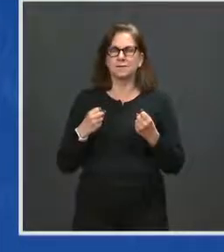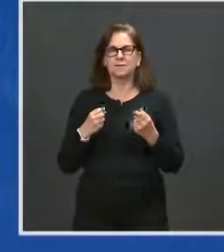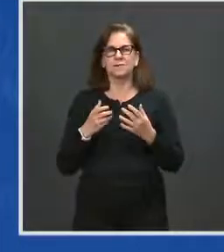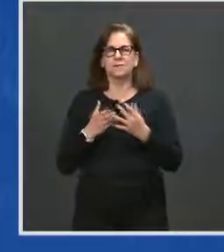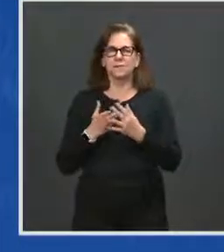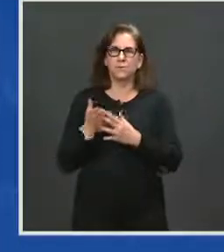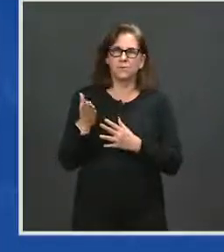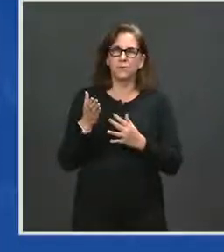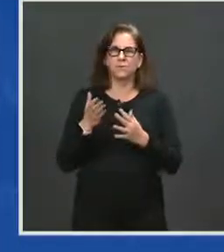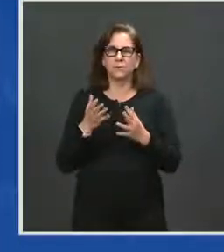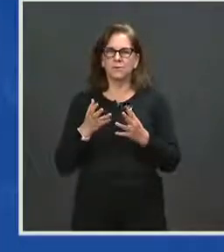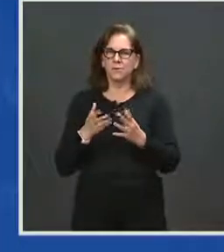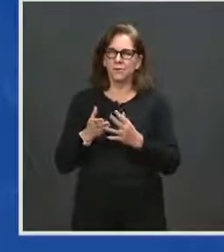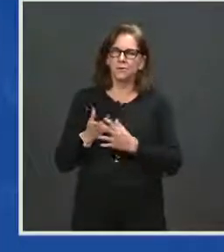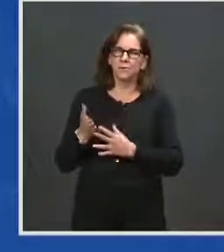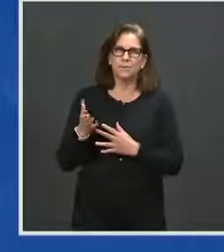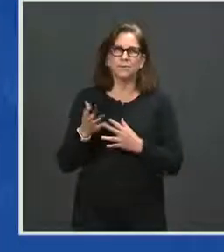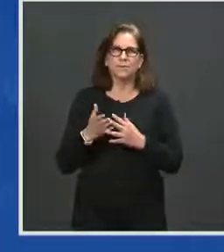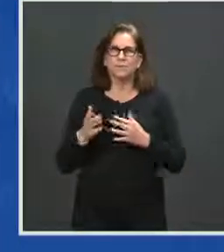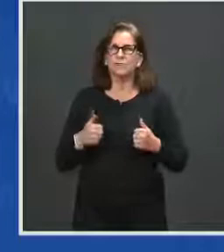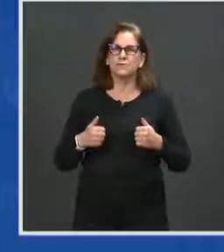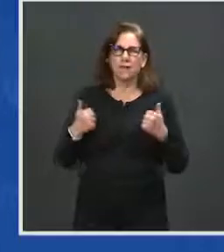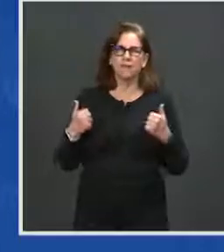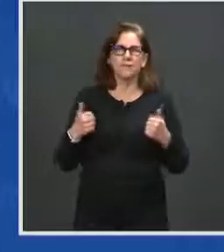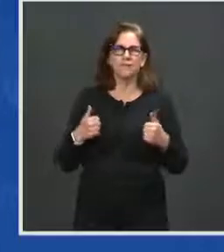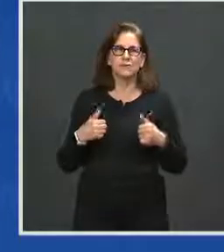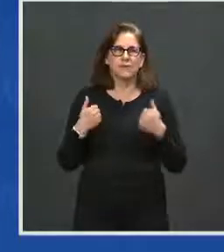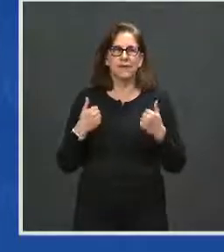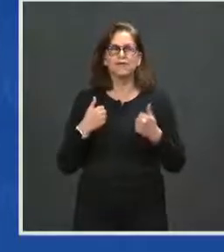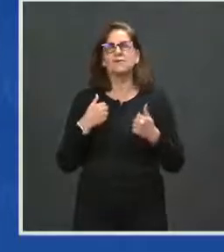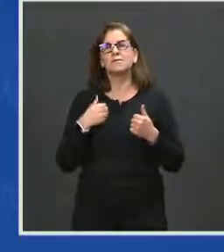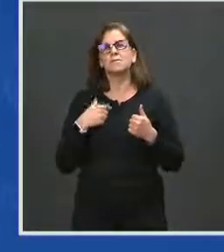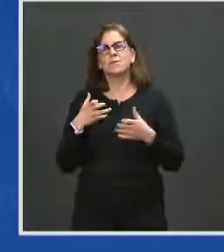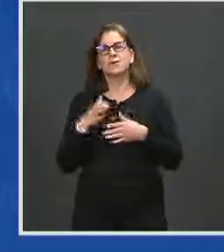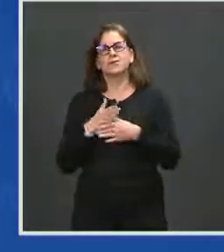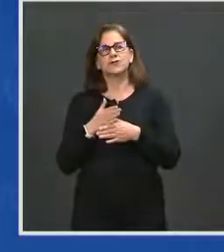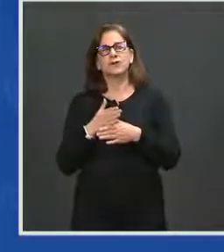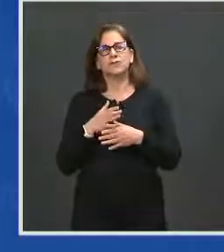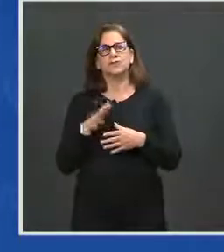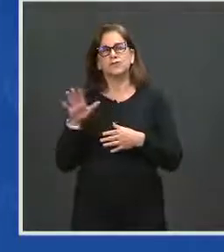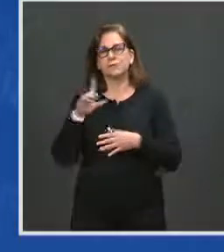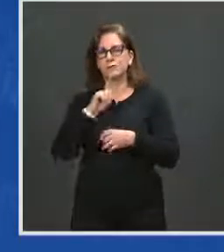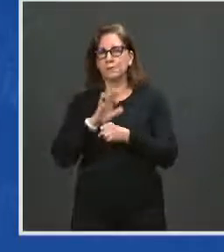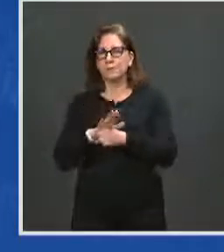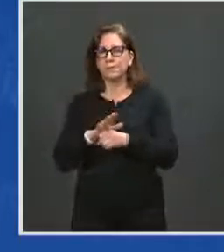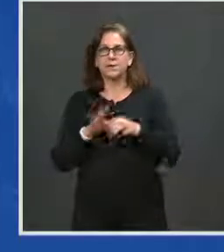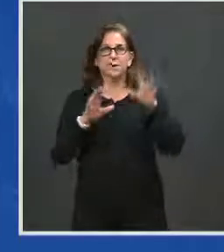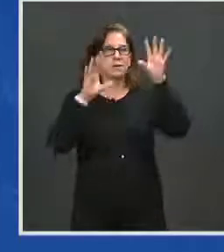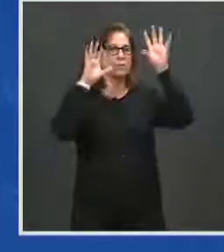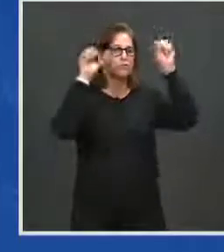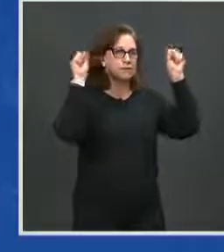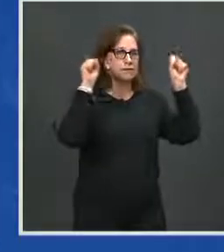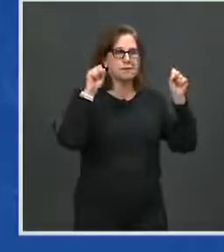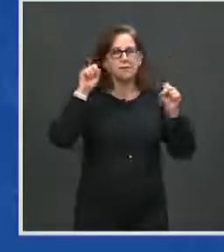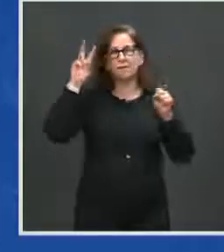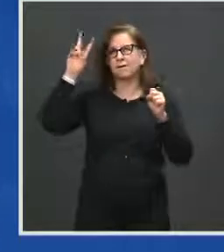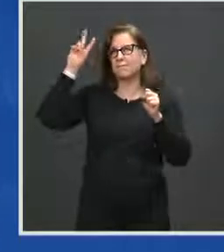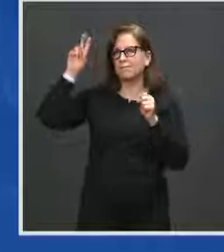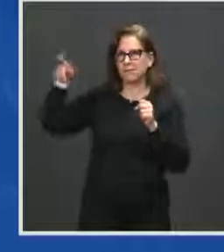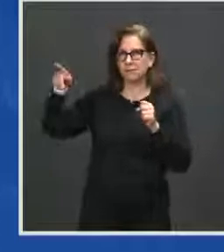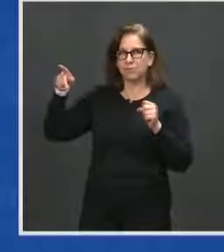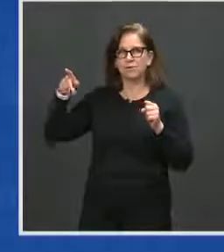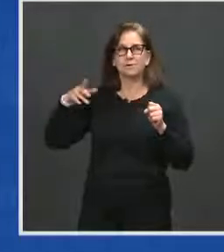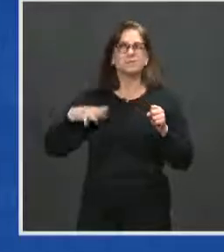Justice shares your commitment and that of the President and of the Vice President to stopping the plague of gun